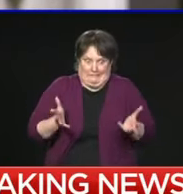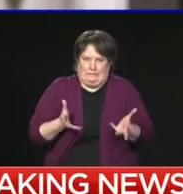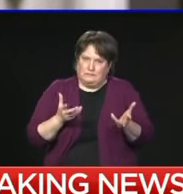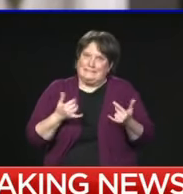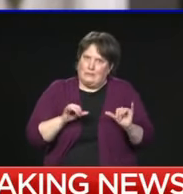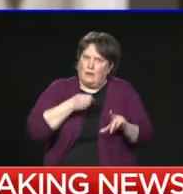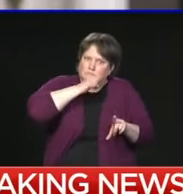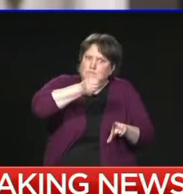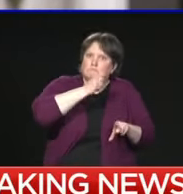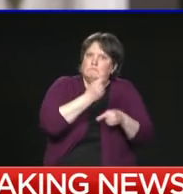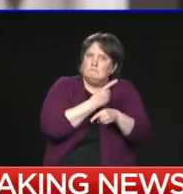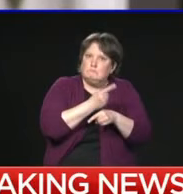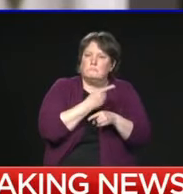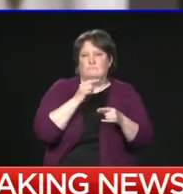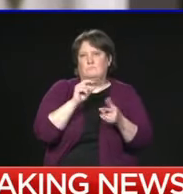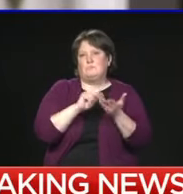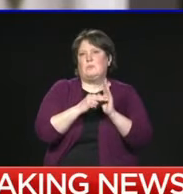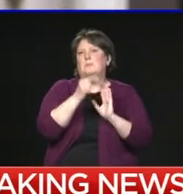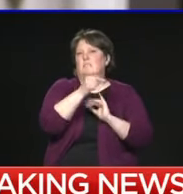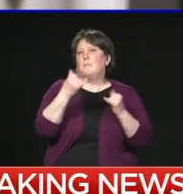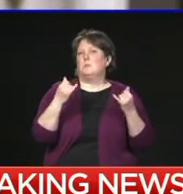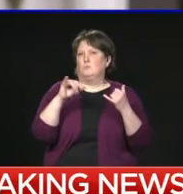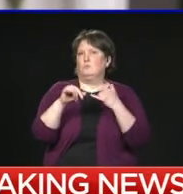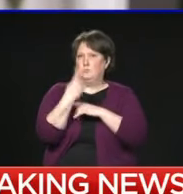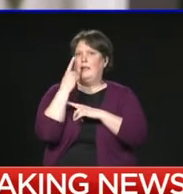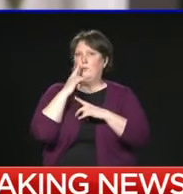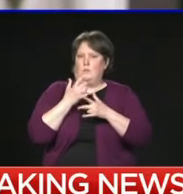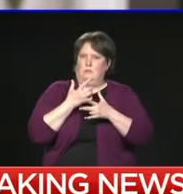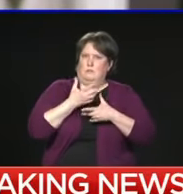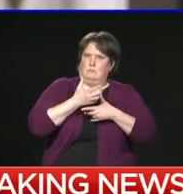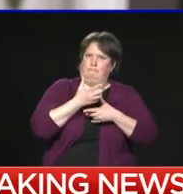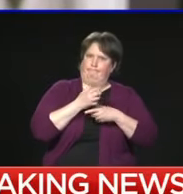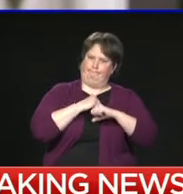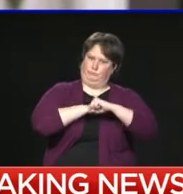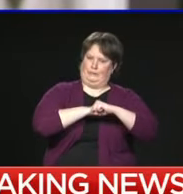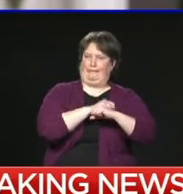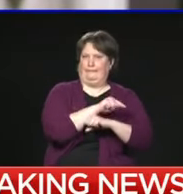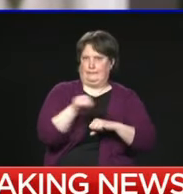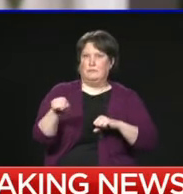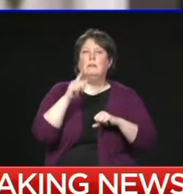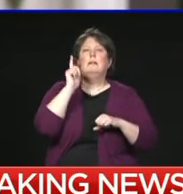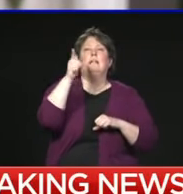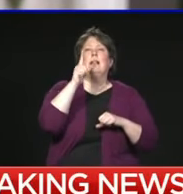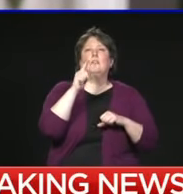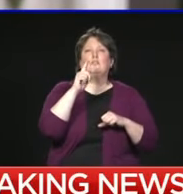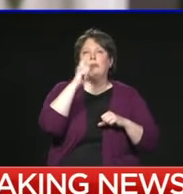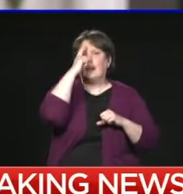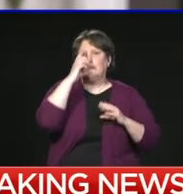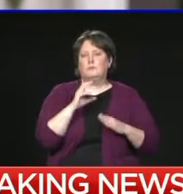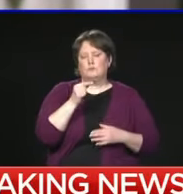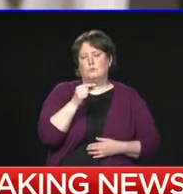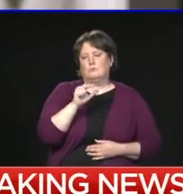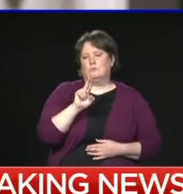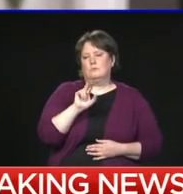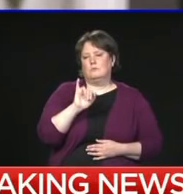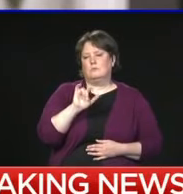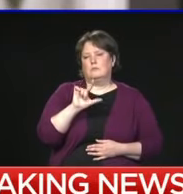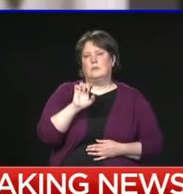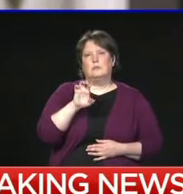work during a crisis, our government has announced supporting measures for the media. Secretary Guilbeault will provide more